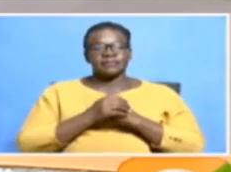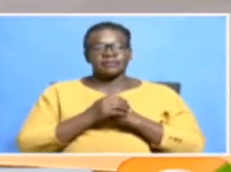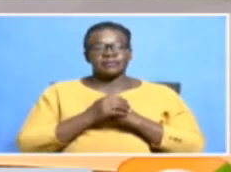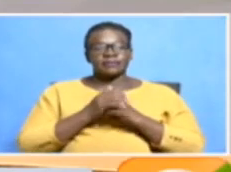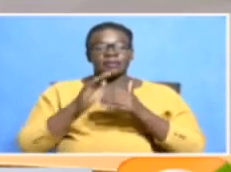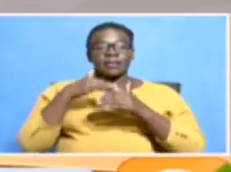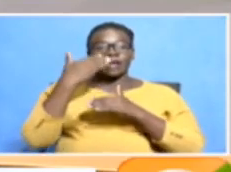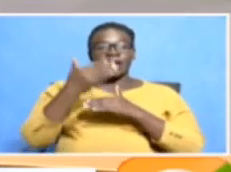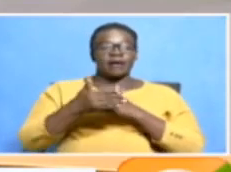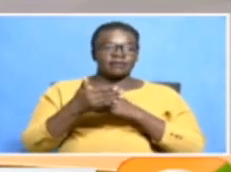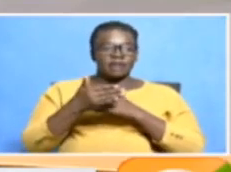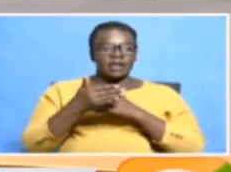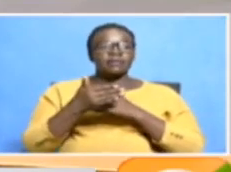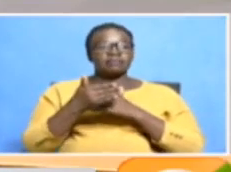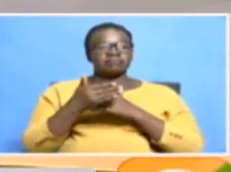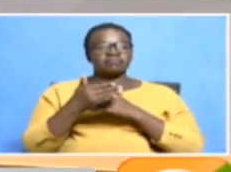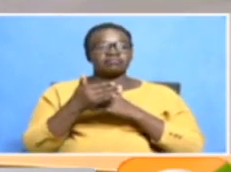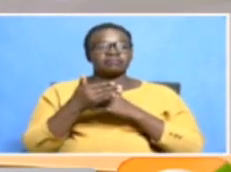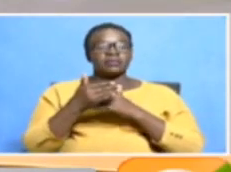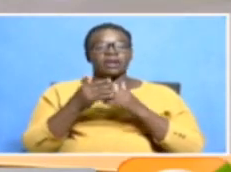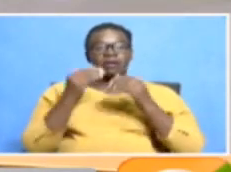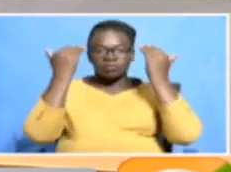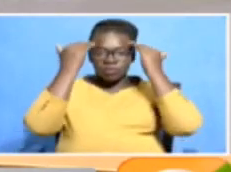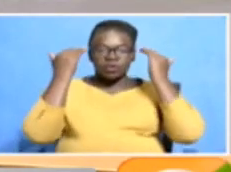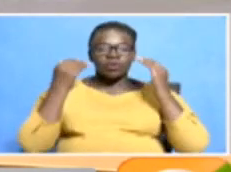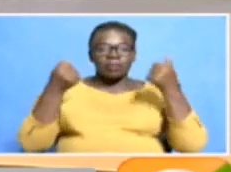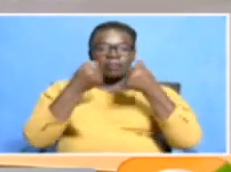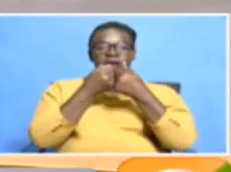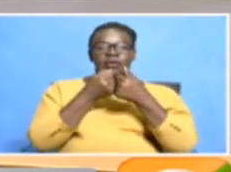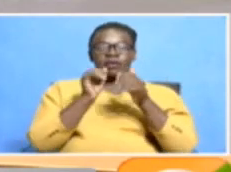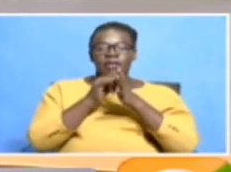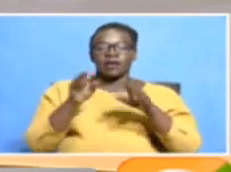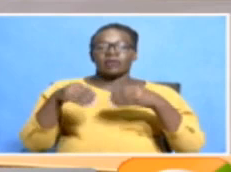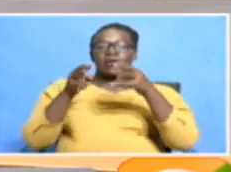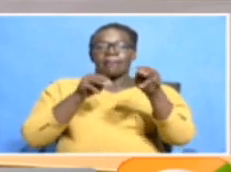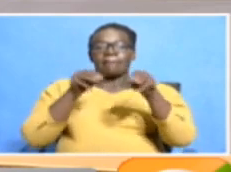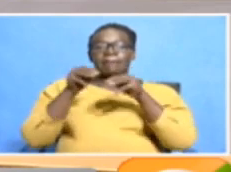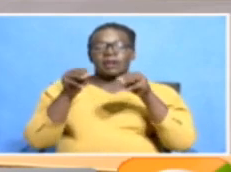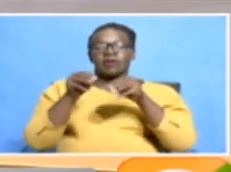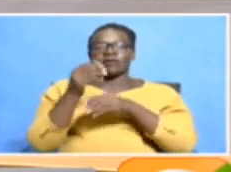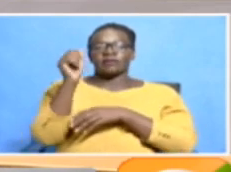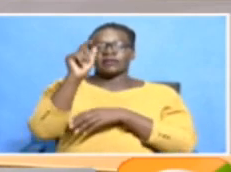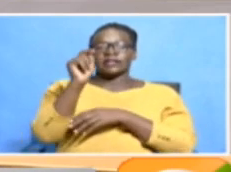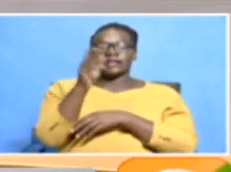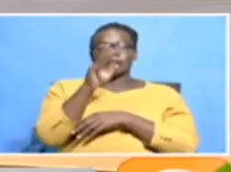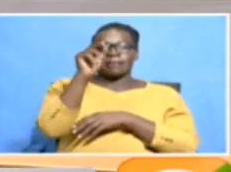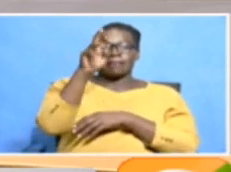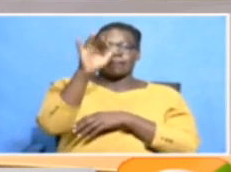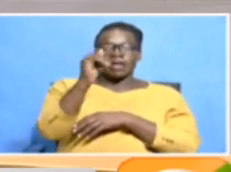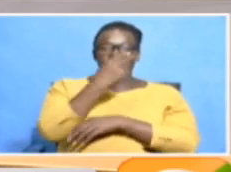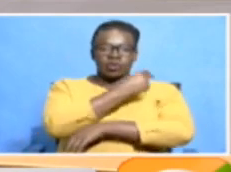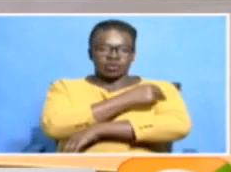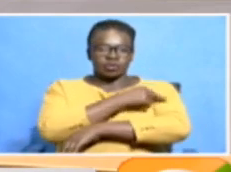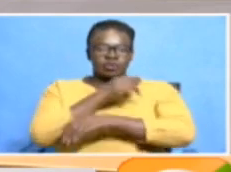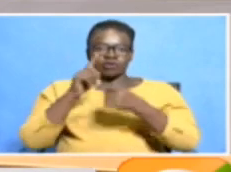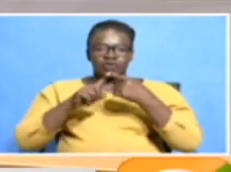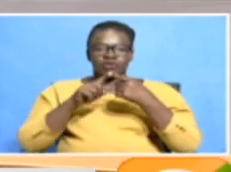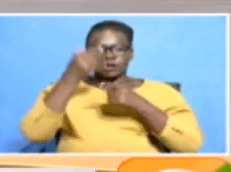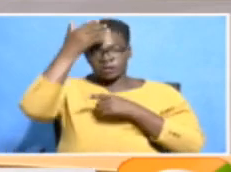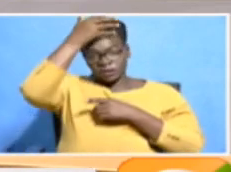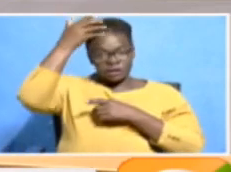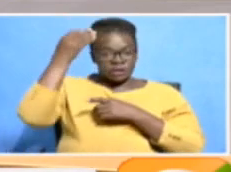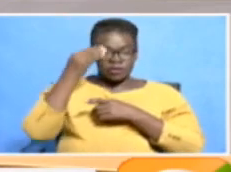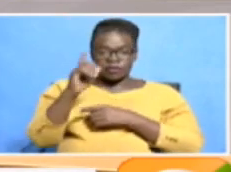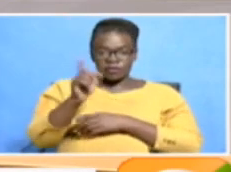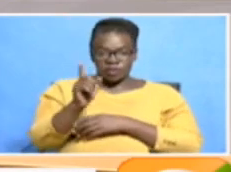After a protracted court battle that handed over the management of St. Mary's Mission Hospitals to the Assumption Sisters of